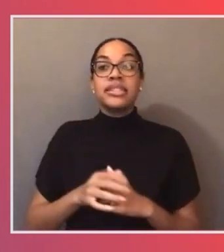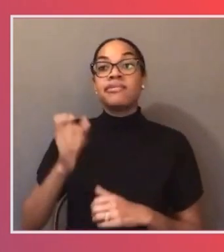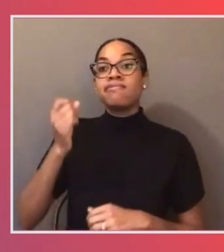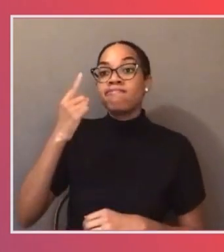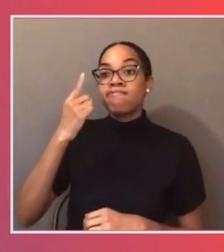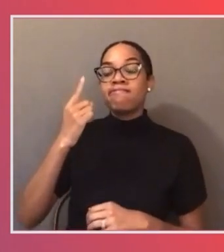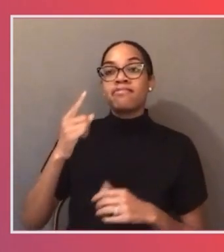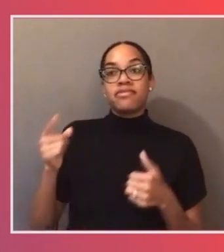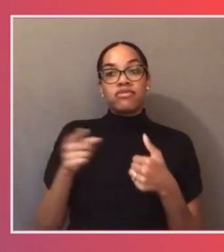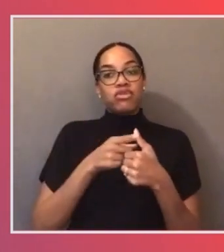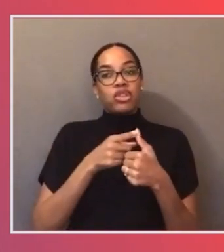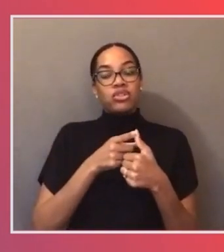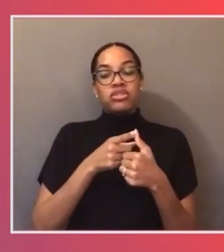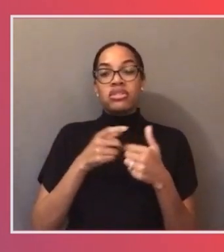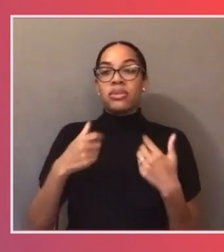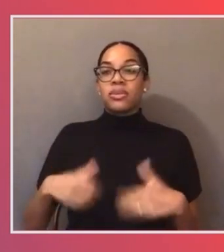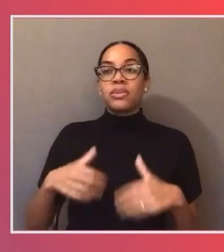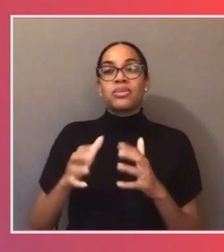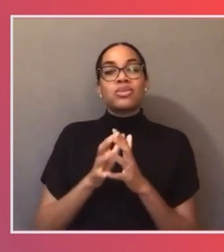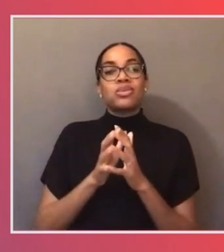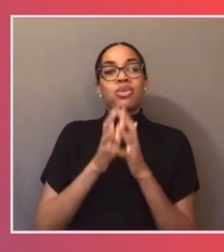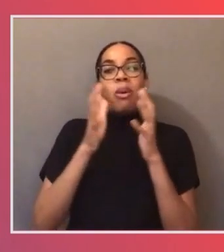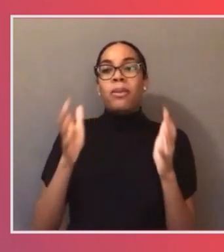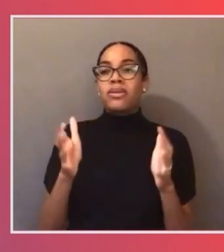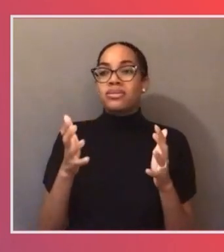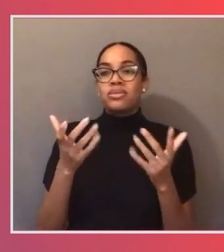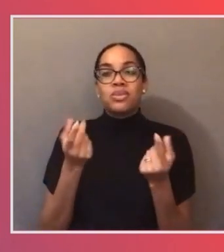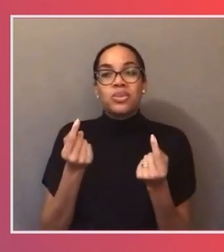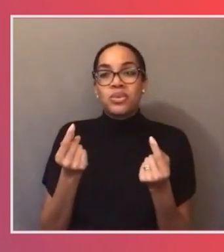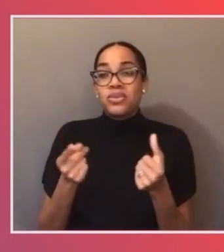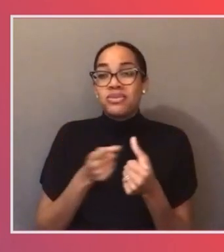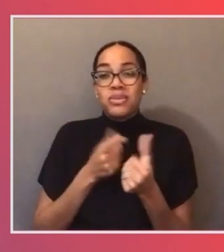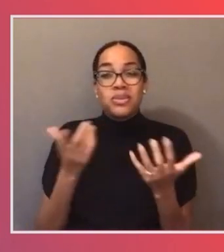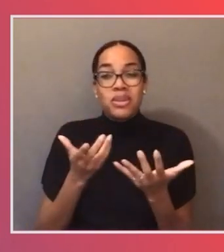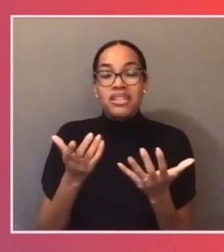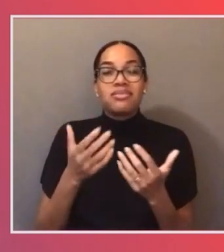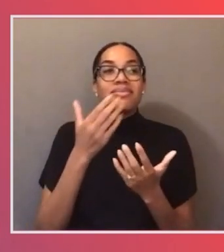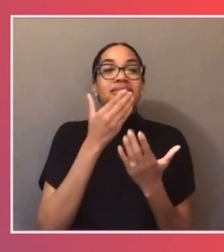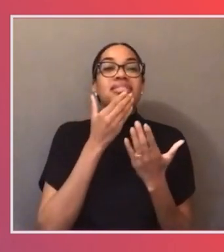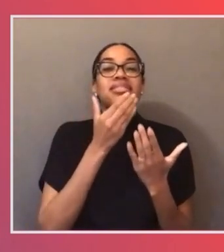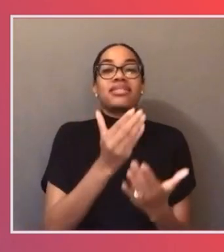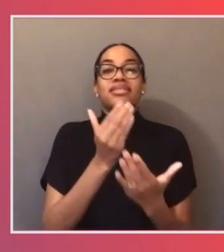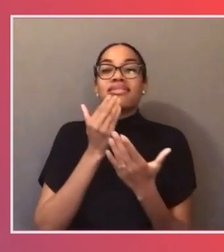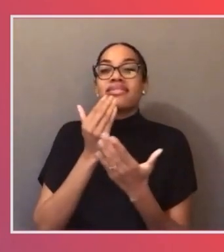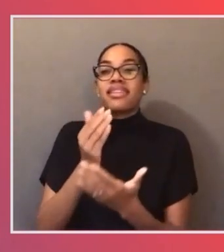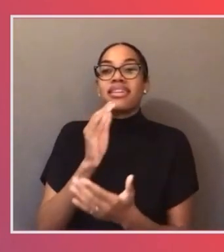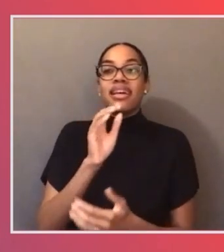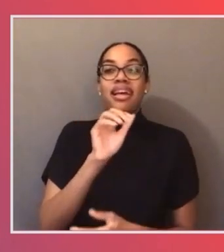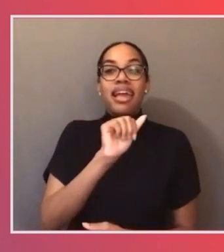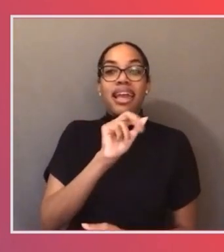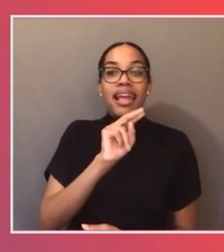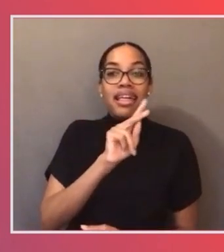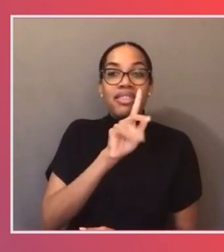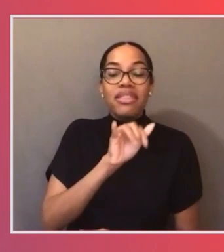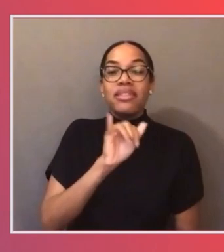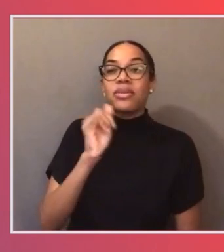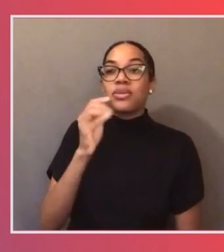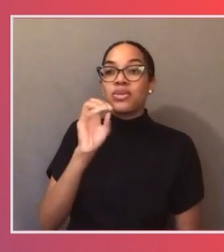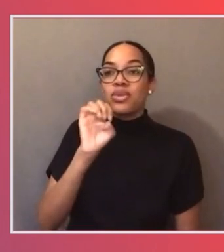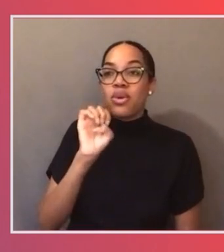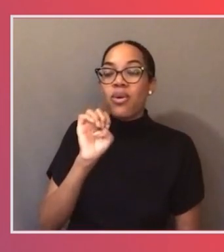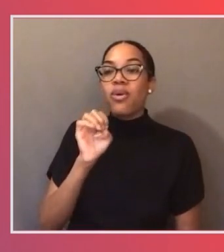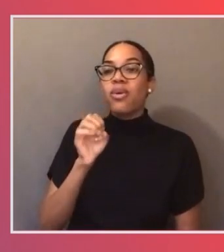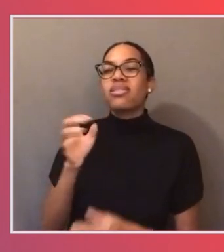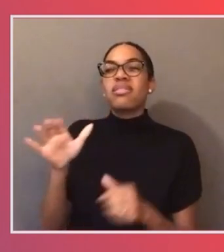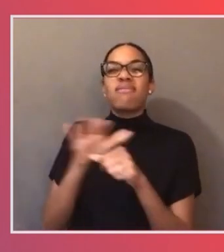Anthony and Joe and the entire cast. It means, first of all, I'm a huge fan. So I'm